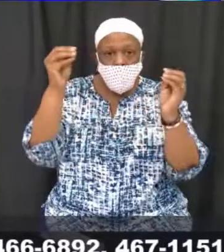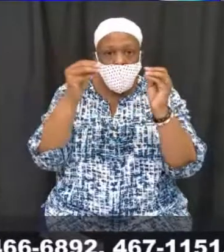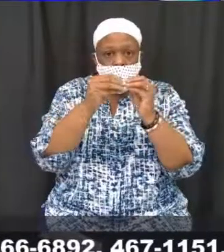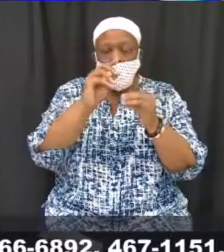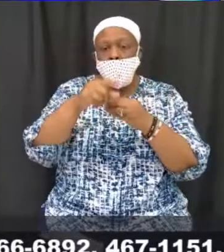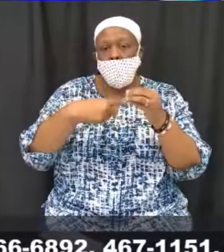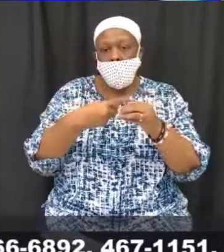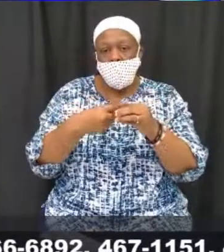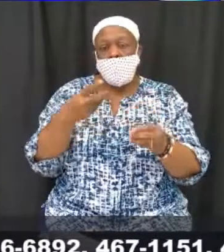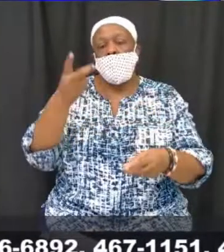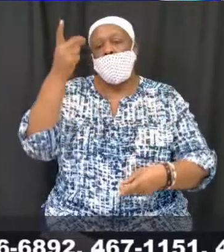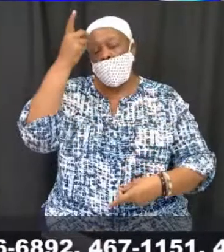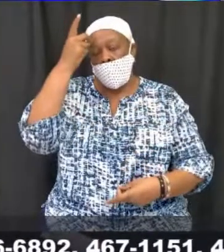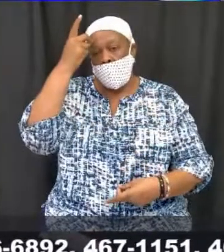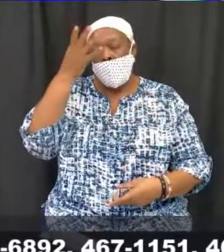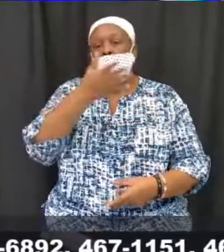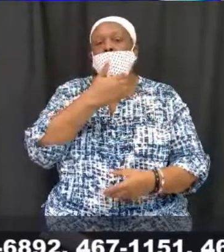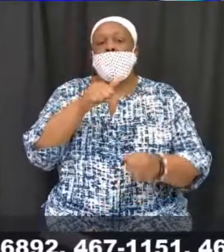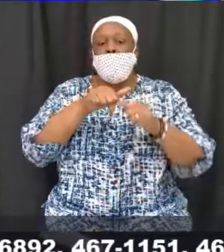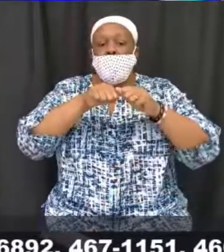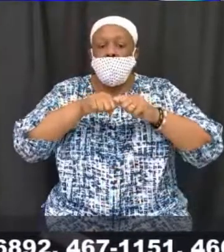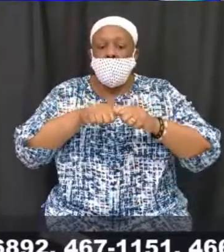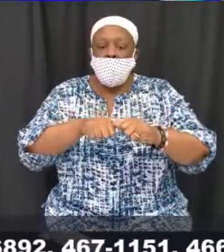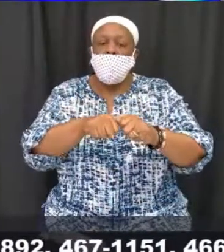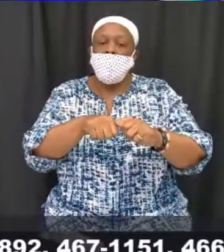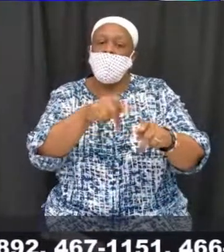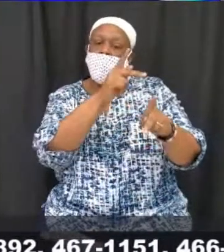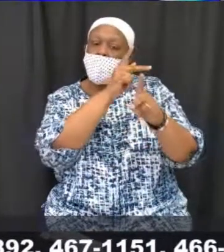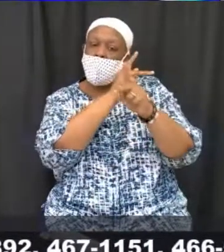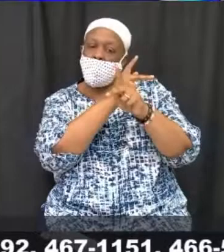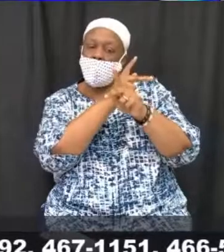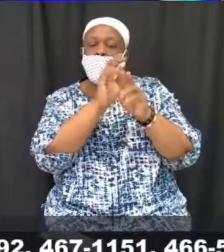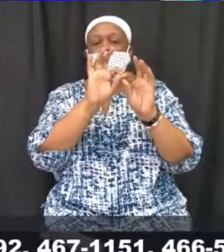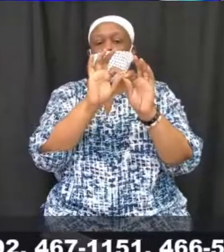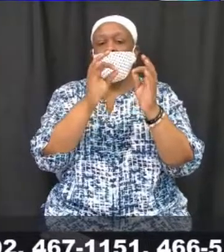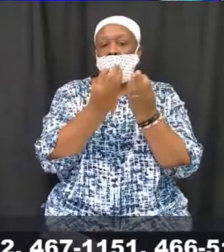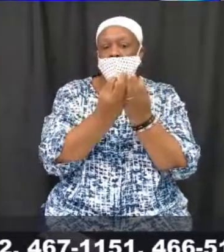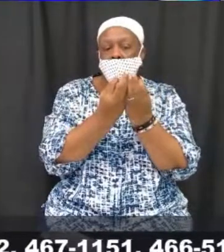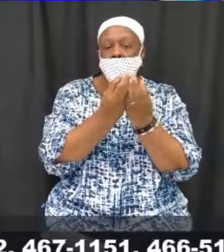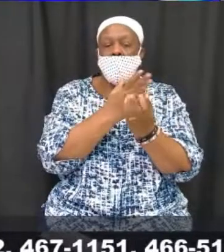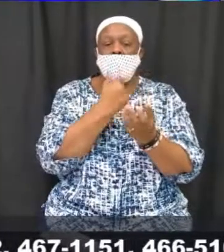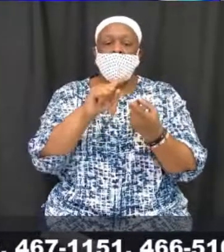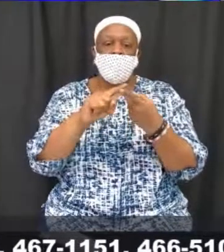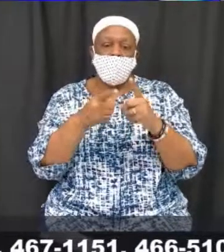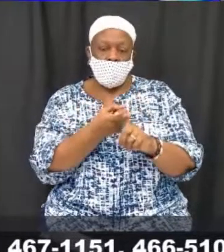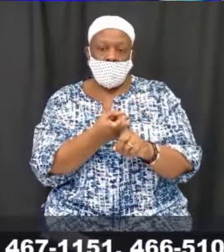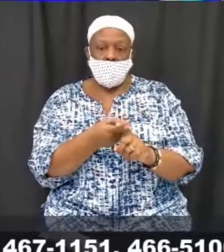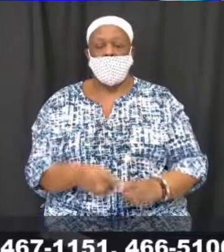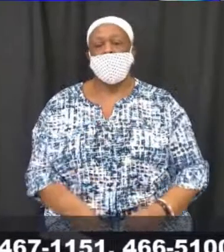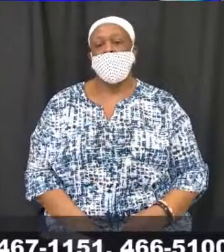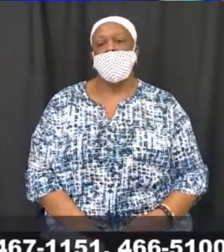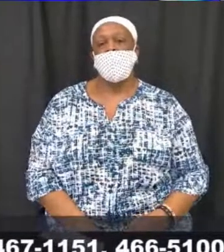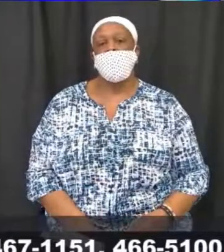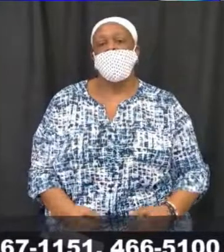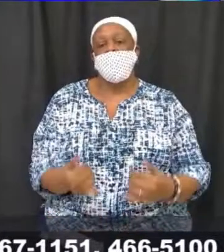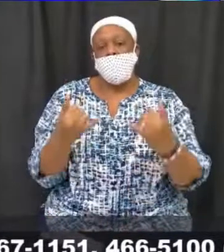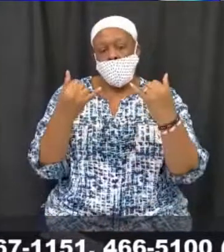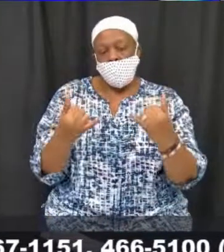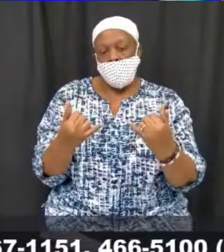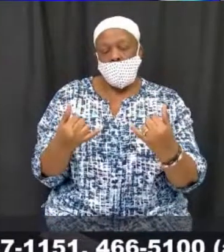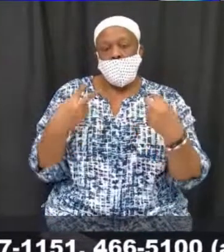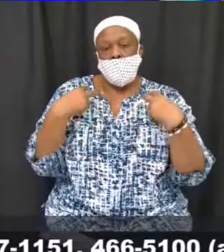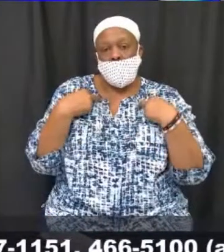protect yourself and your loved ones, and we will get through this together. The recent cluster of COVID-19 cases